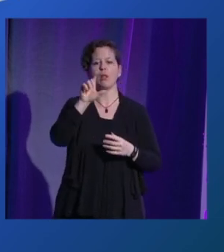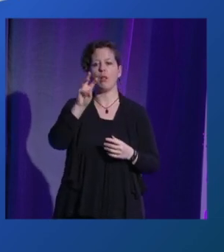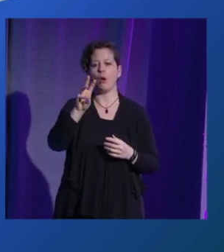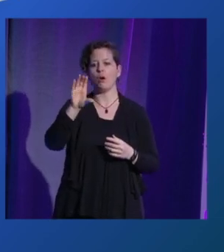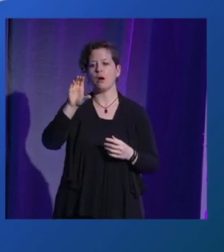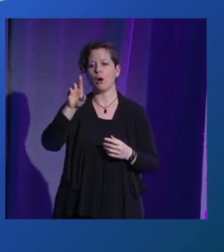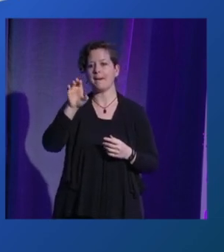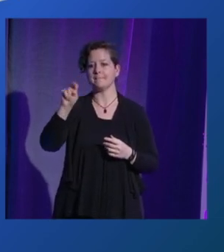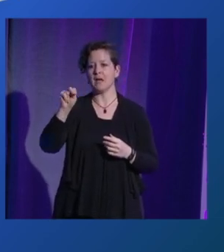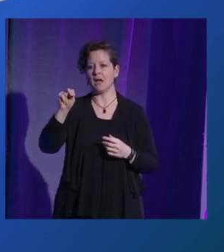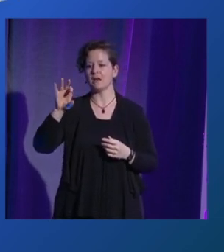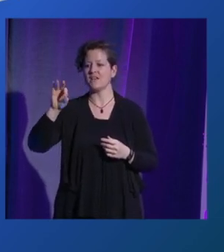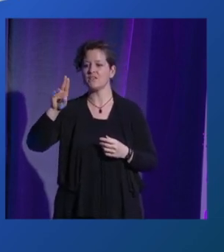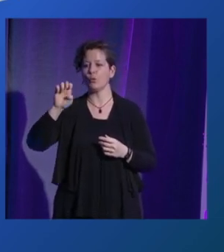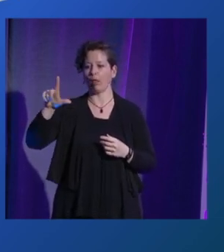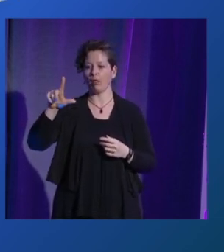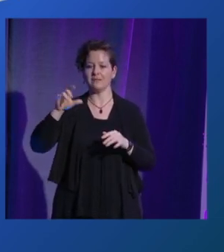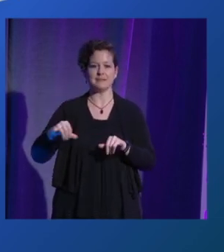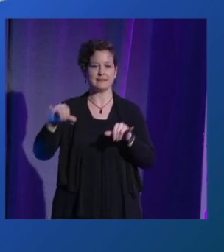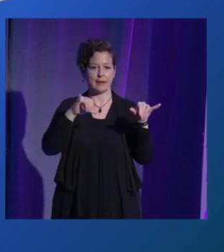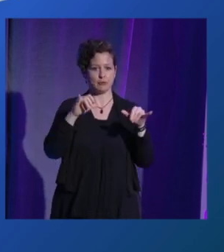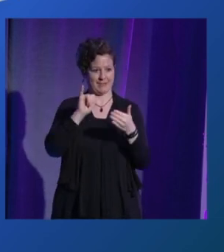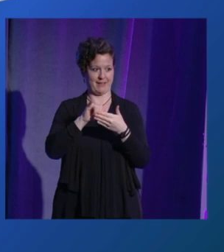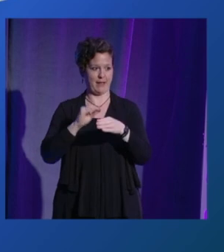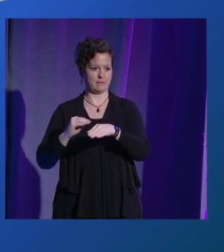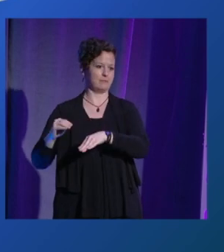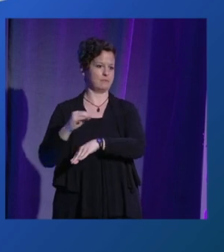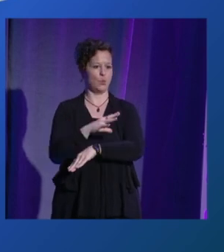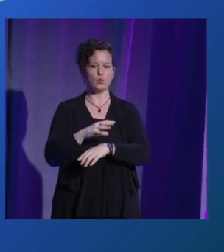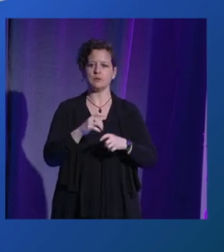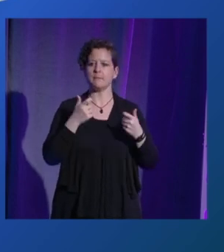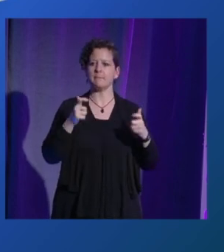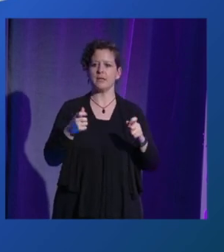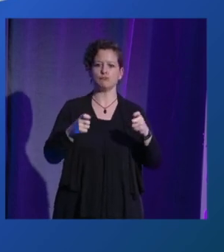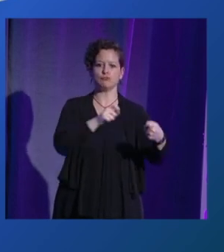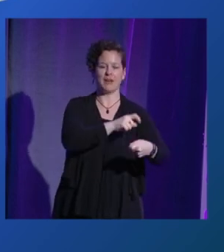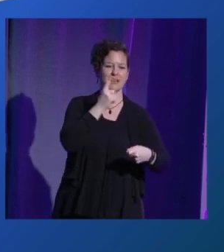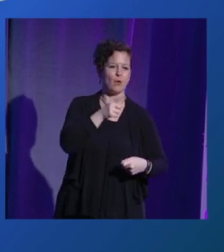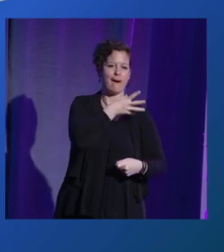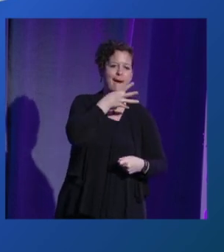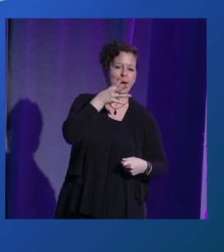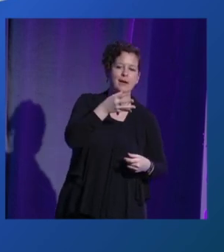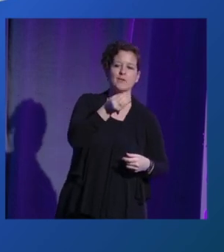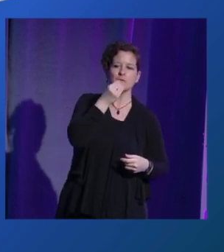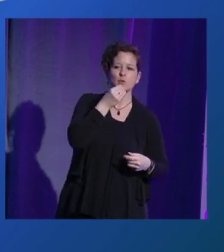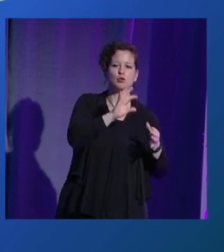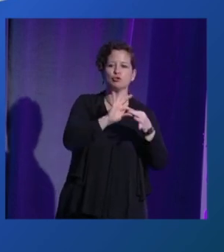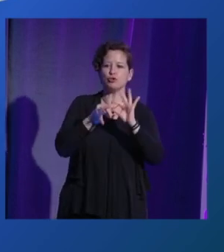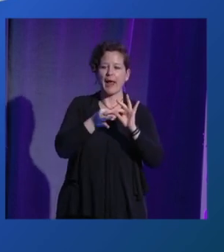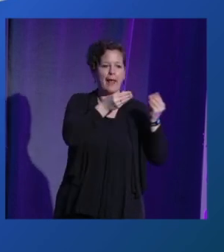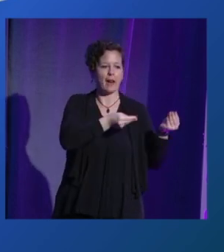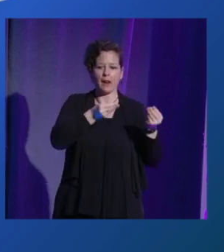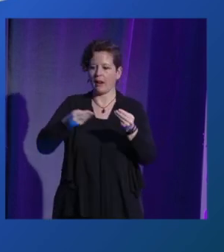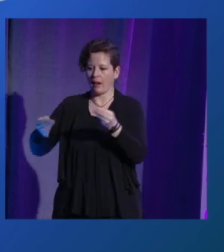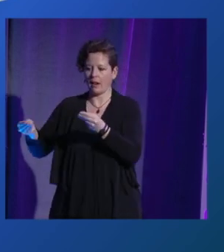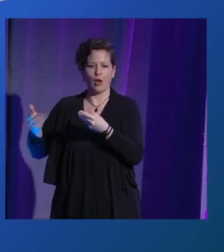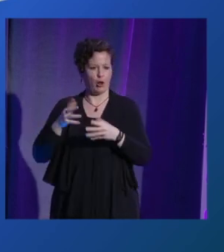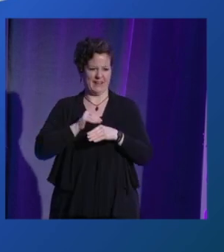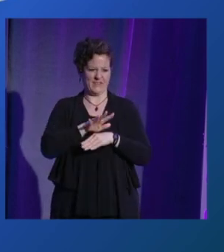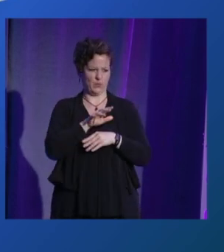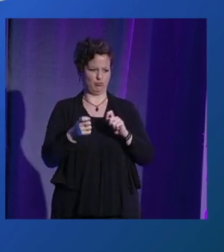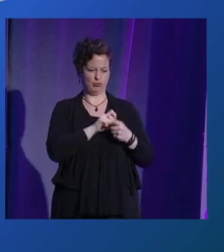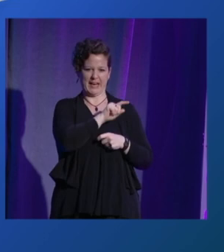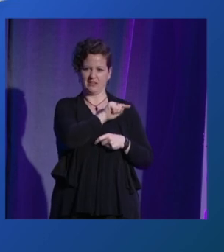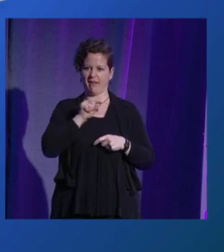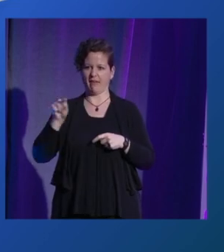standards and how that's made a massive change to um some of the uh the a food chains um you know and I think that's we're going to see